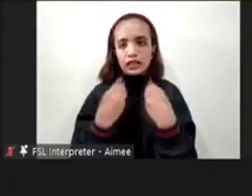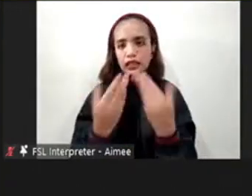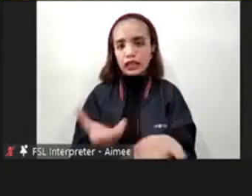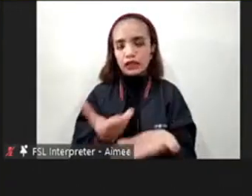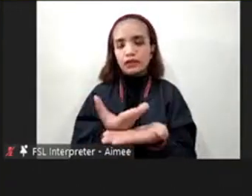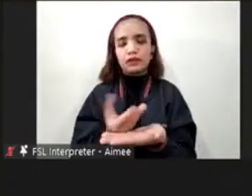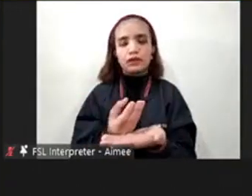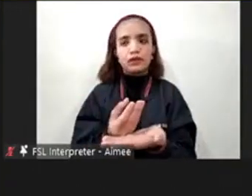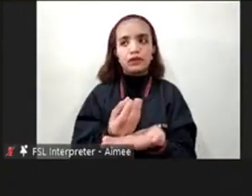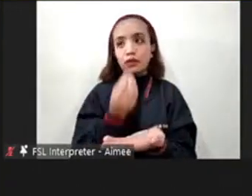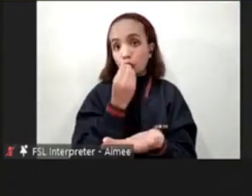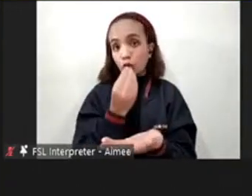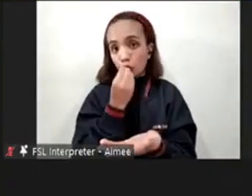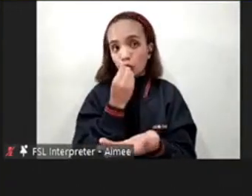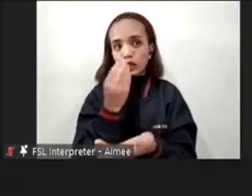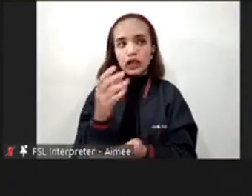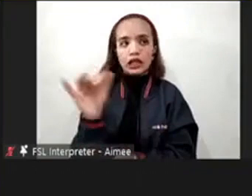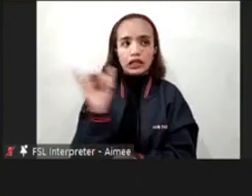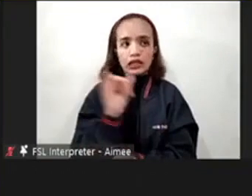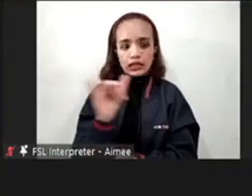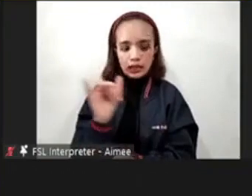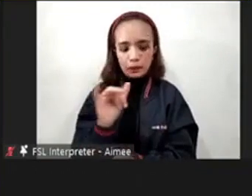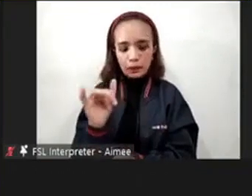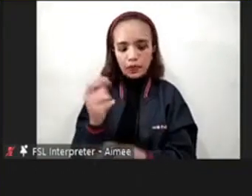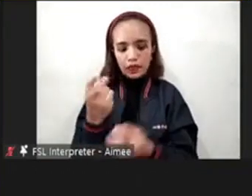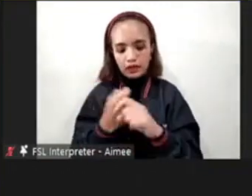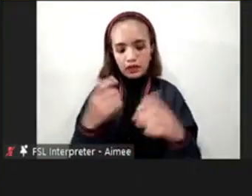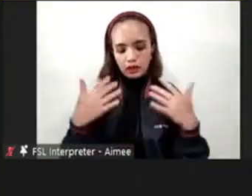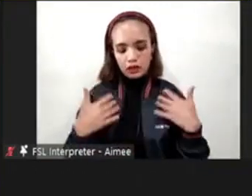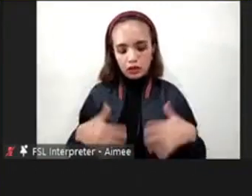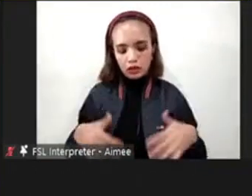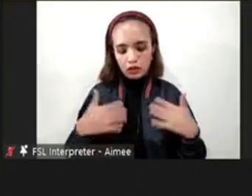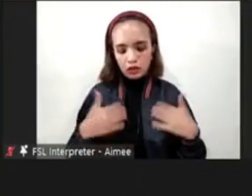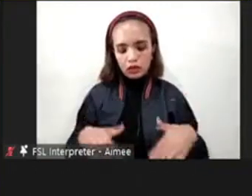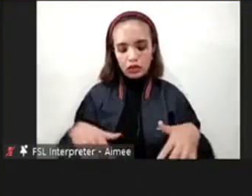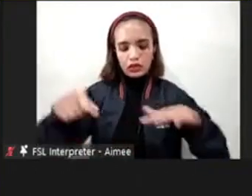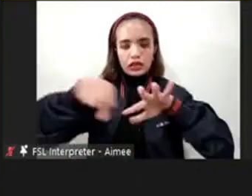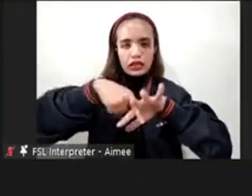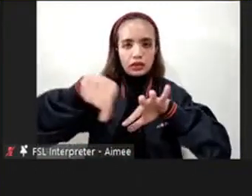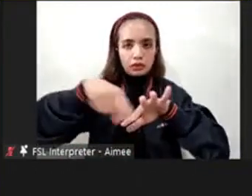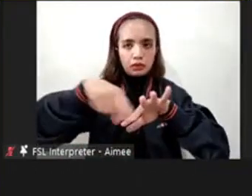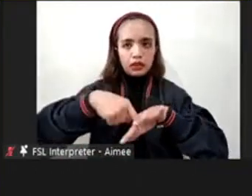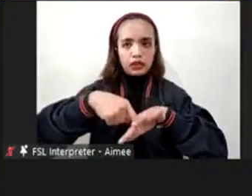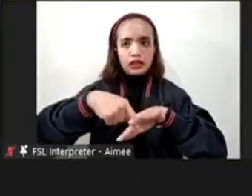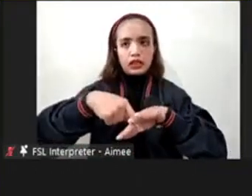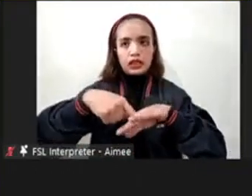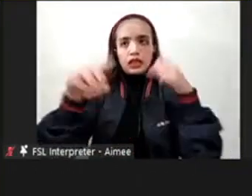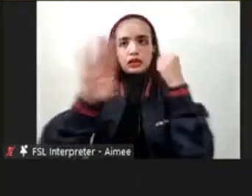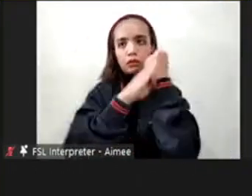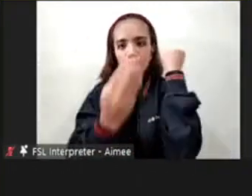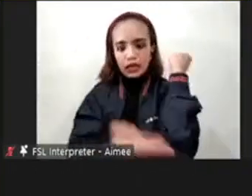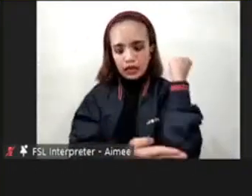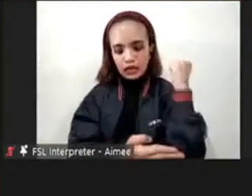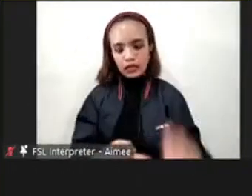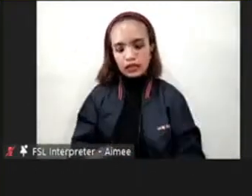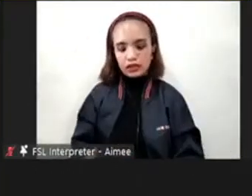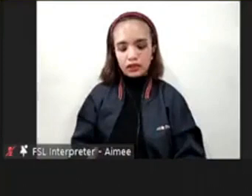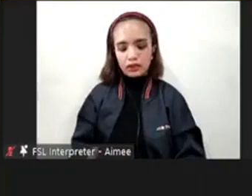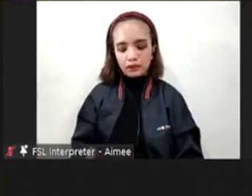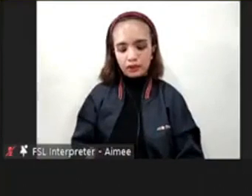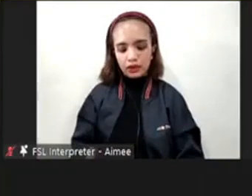gave even clothes, slippers, bags toys to